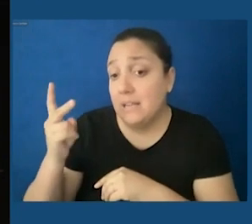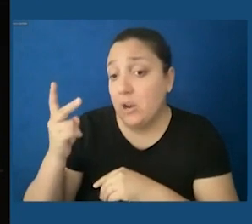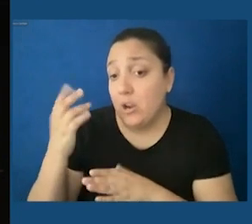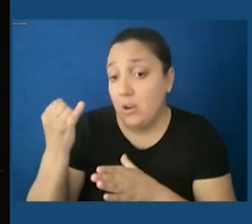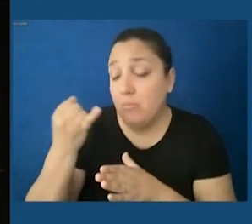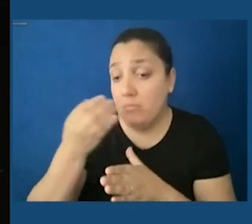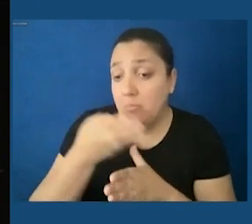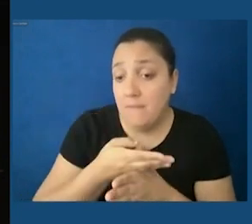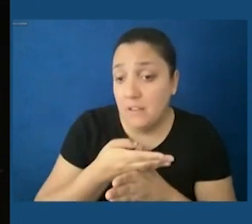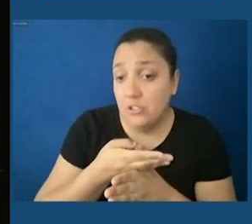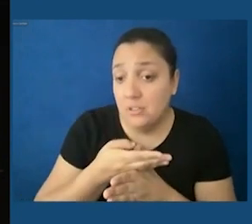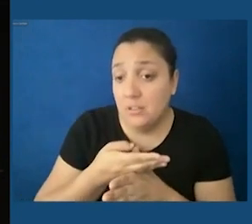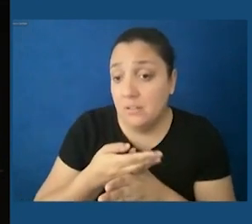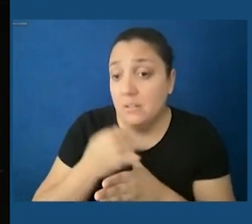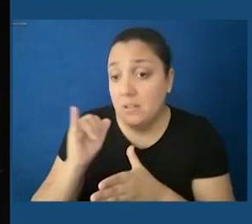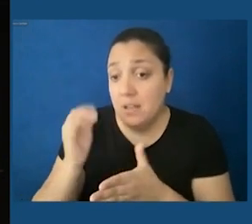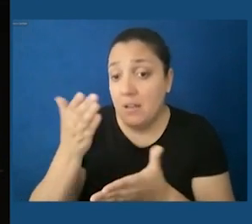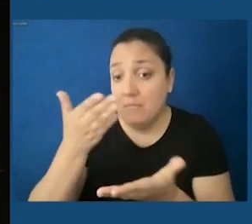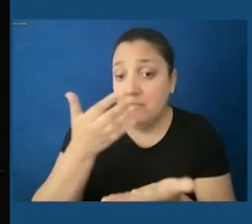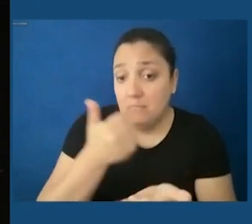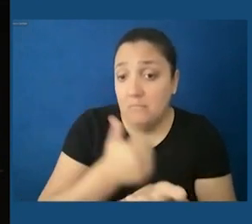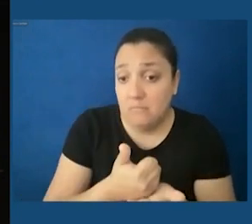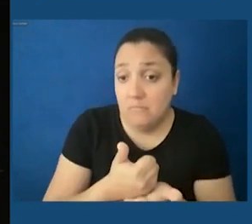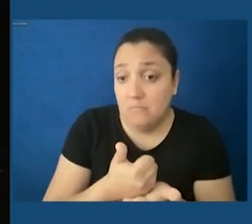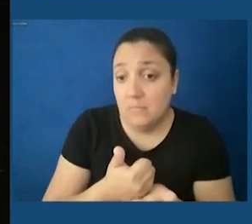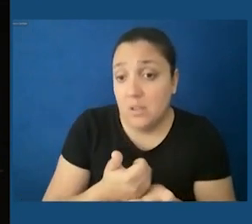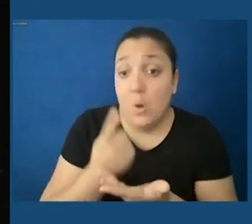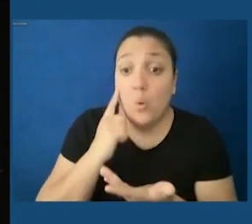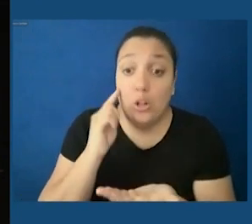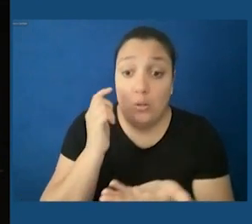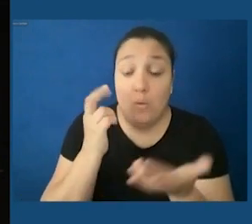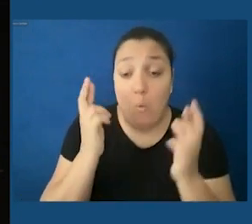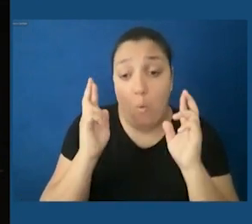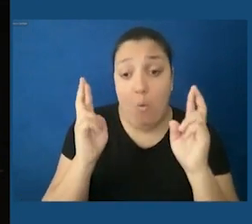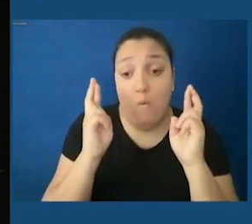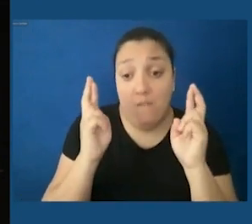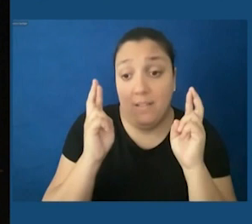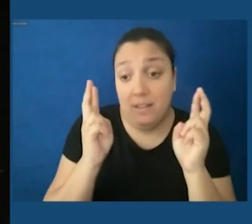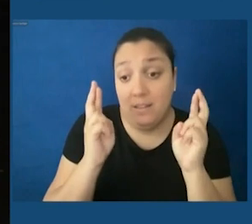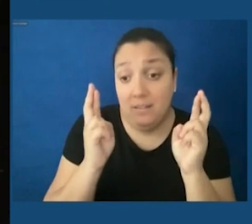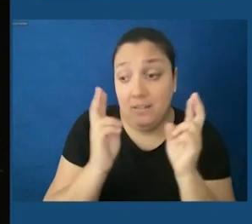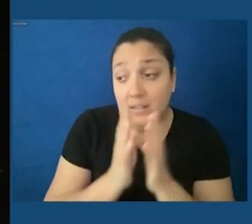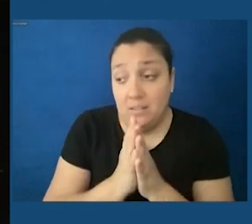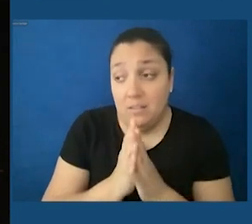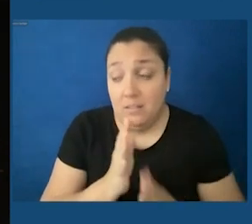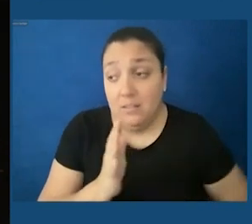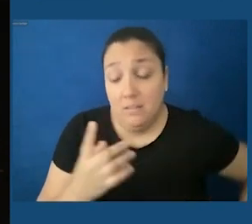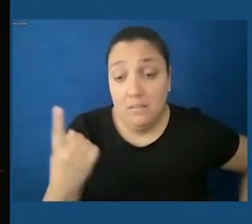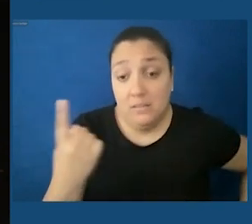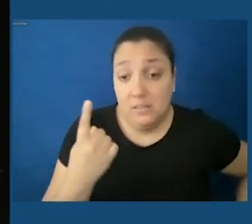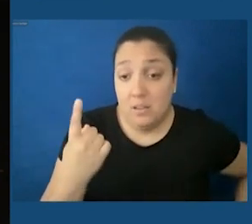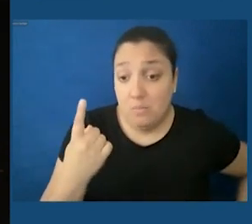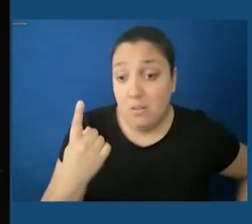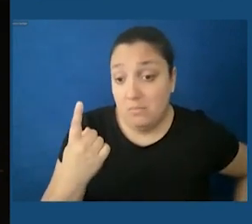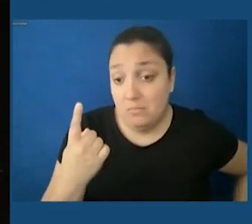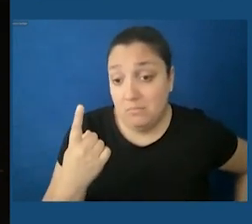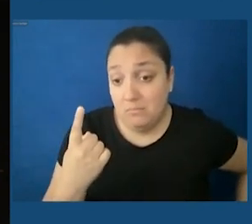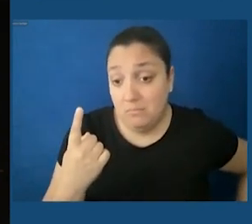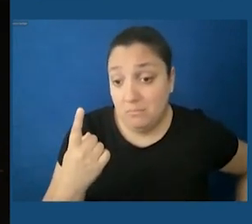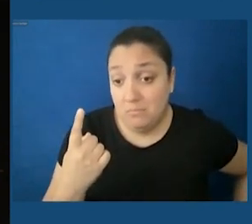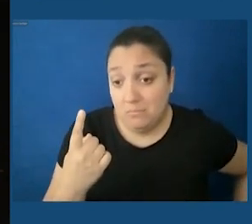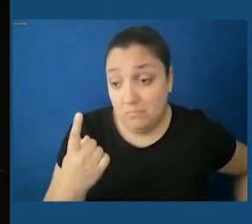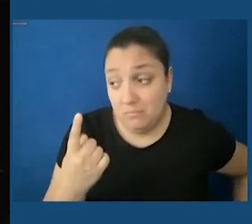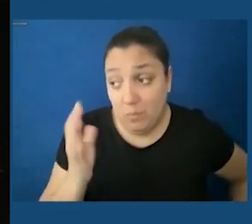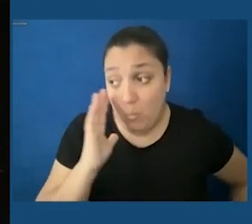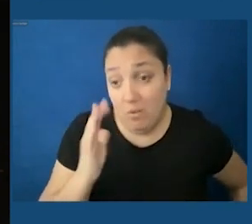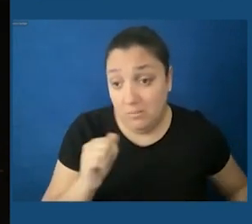intervention effort will hopefully keep somebody out of a situation where they end up in the law